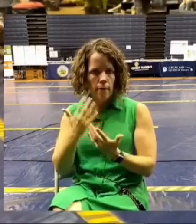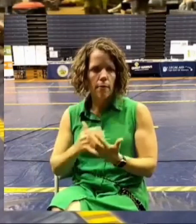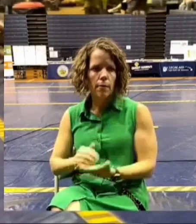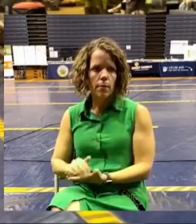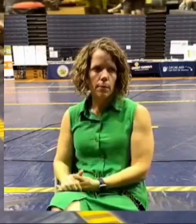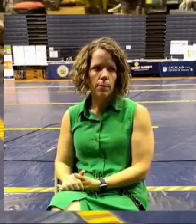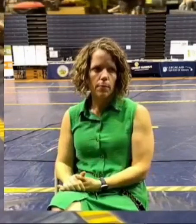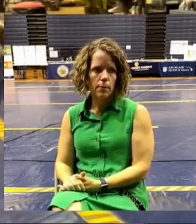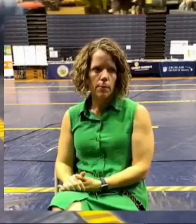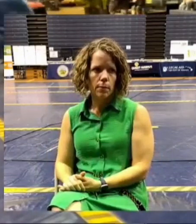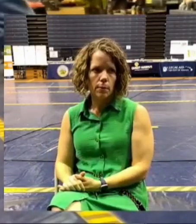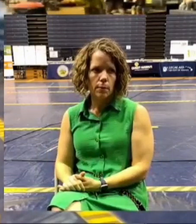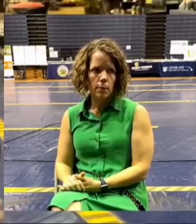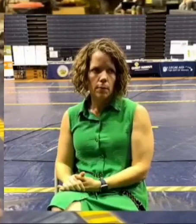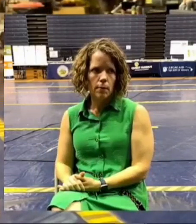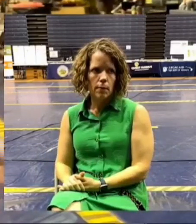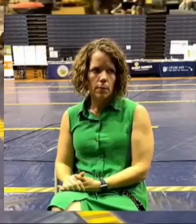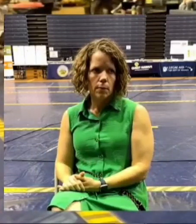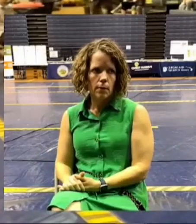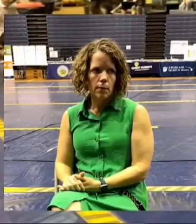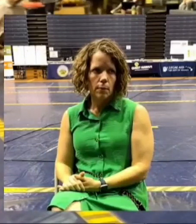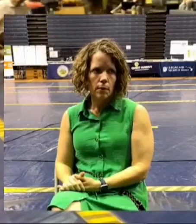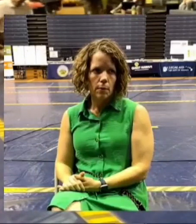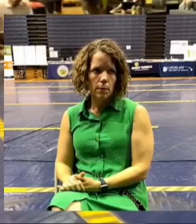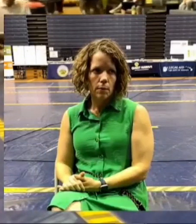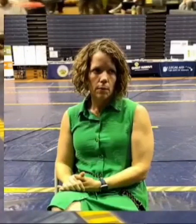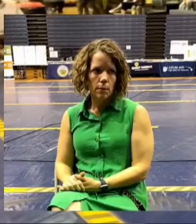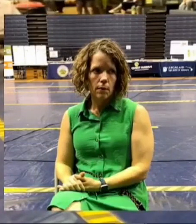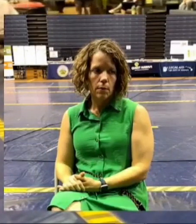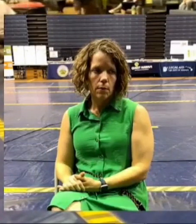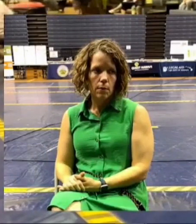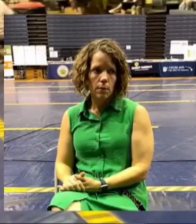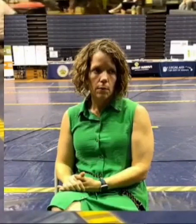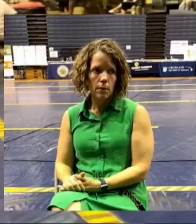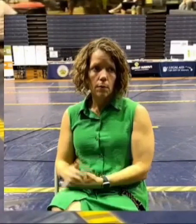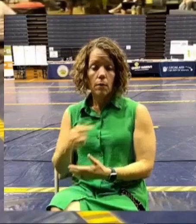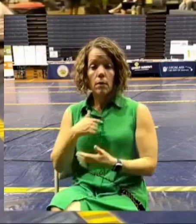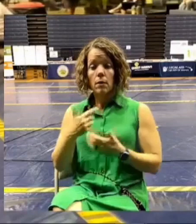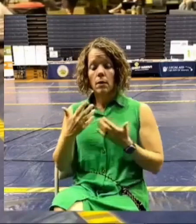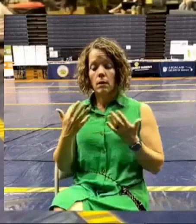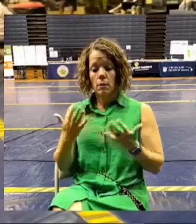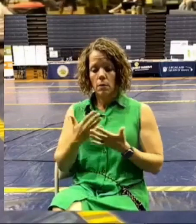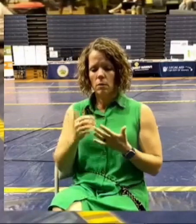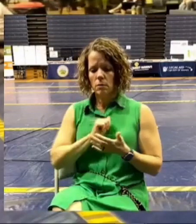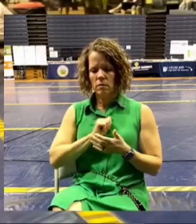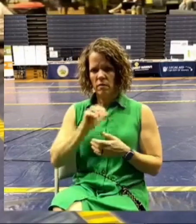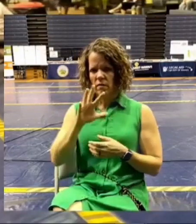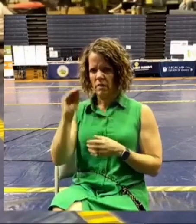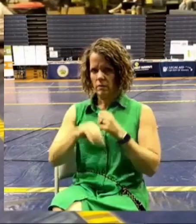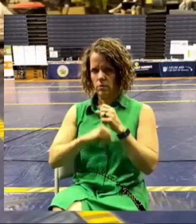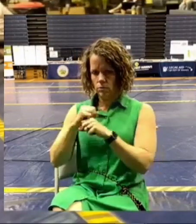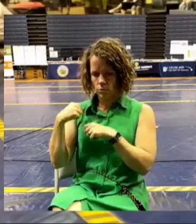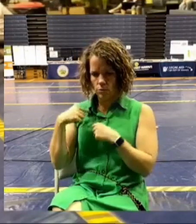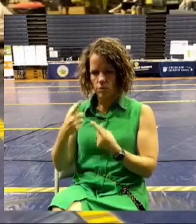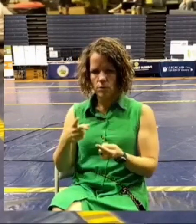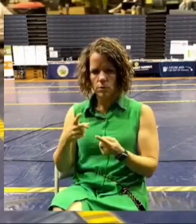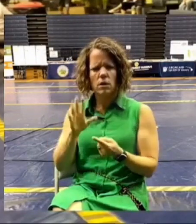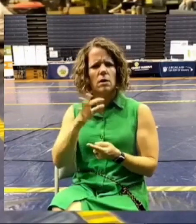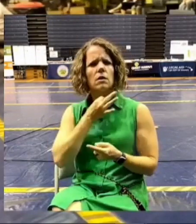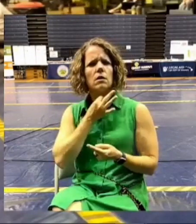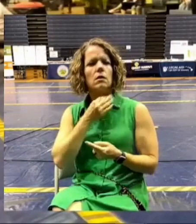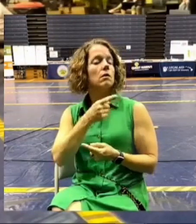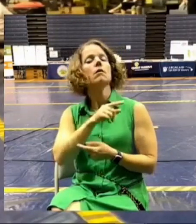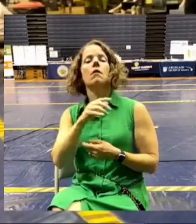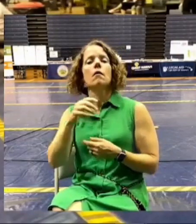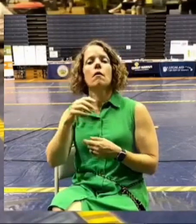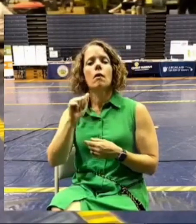here are, you know, involved with living here for 5 decades myself. So anyway, I was just wondering if